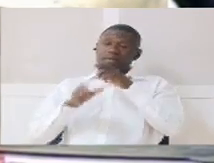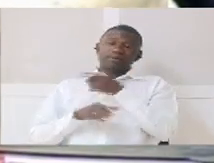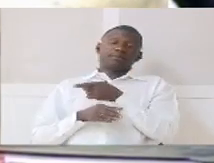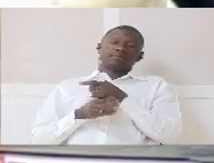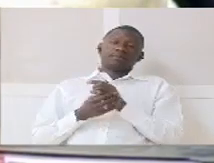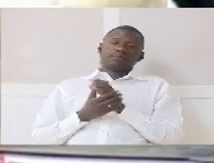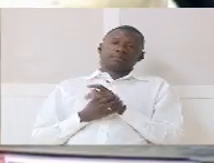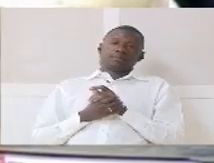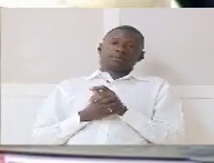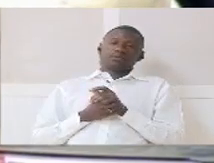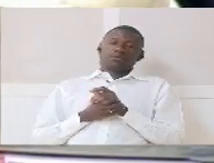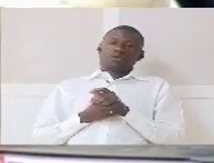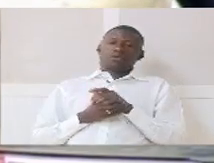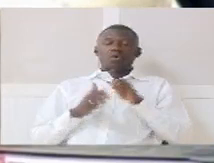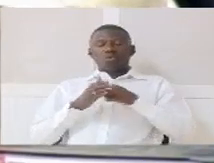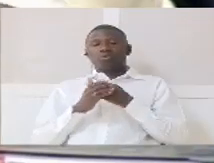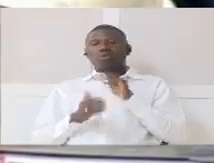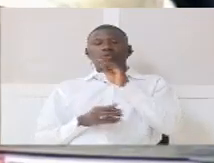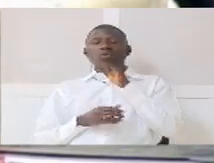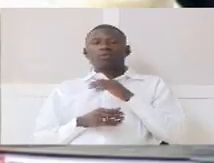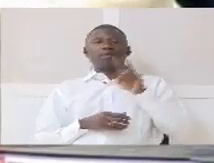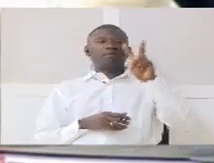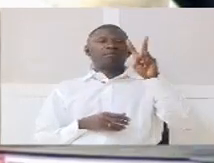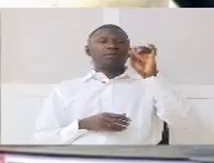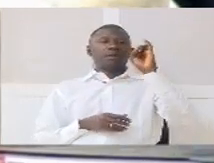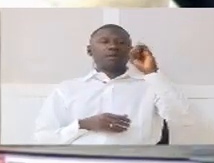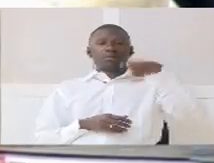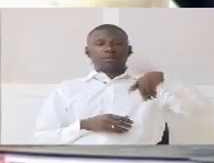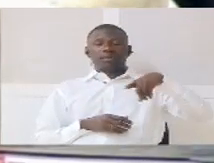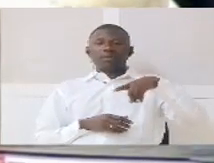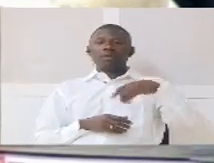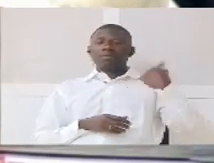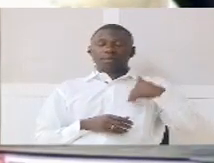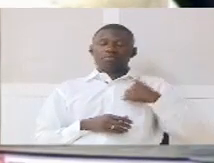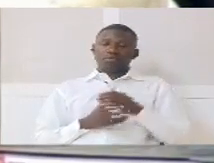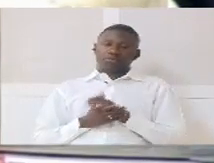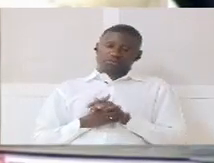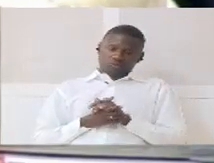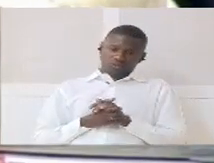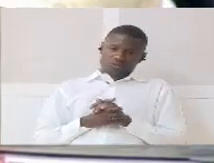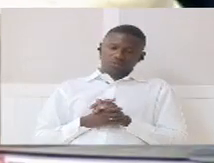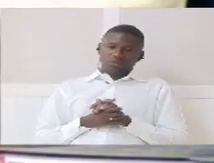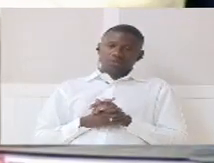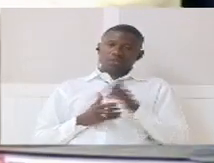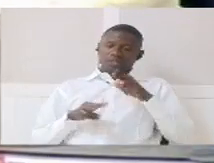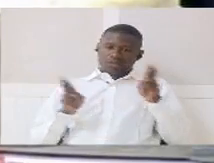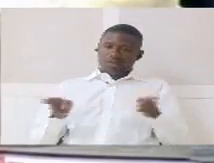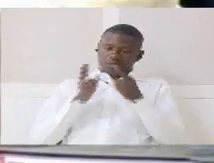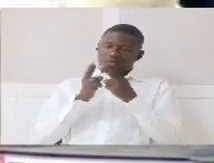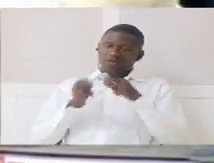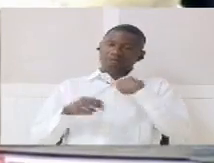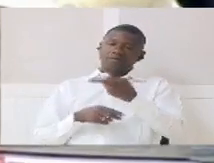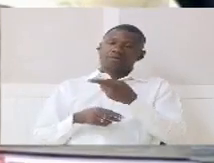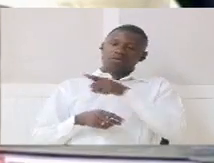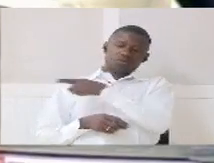Or we call VIPs. Those coming to jail, VIPs. VIPs. That B can recommend only. That B